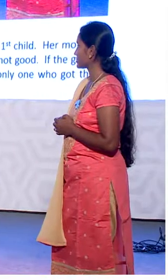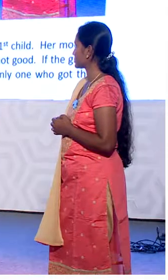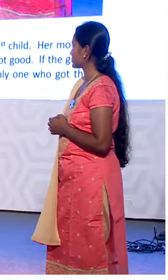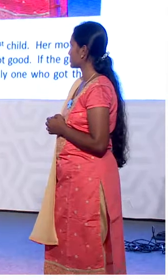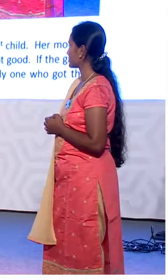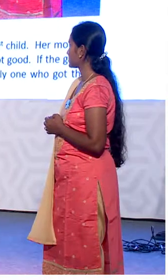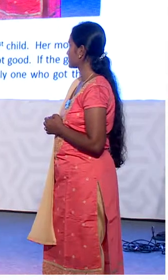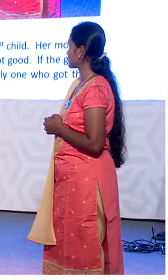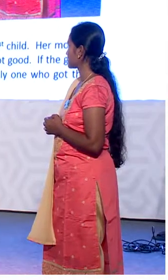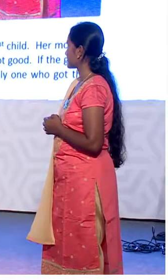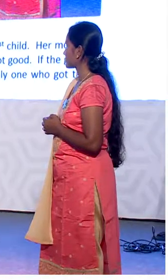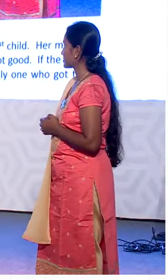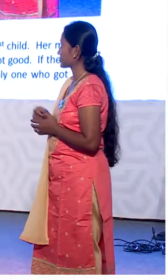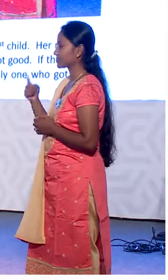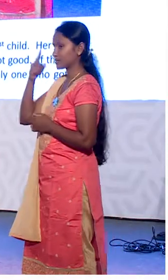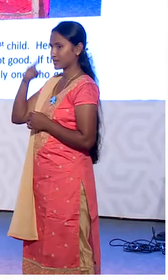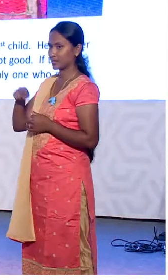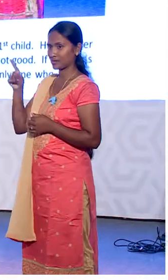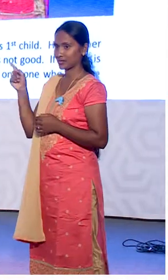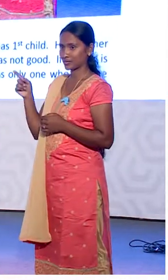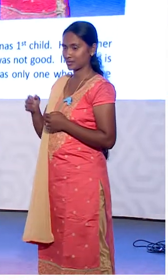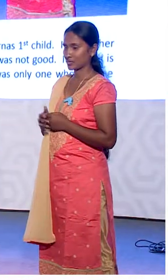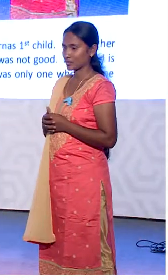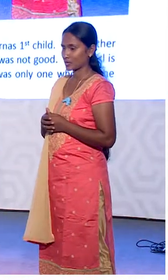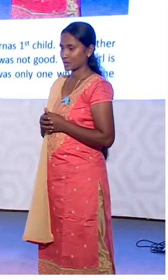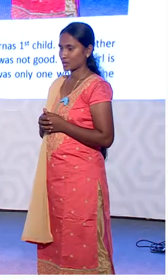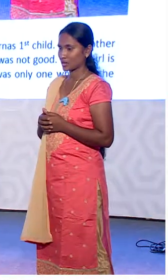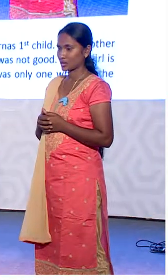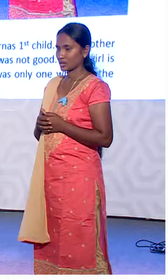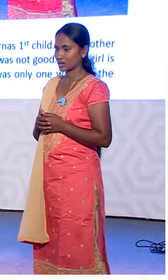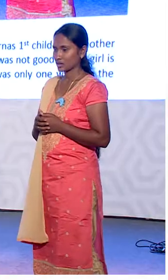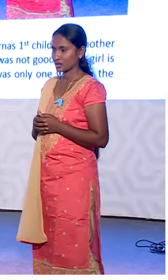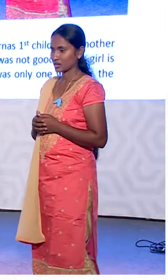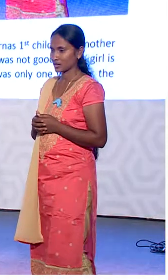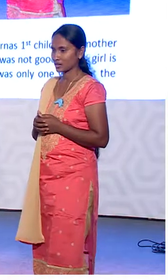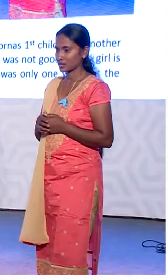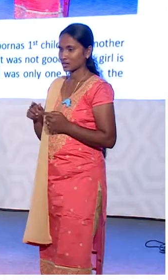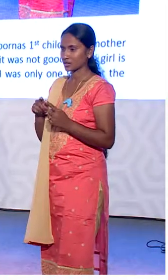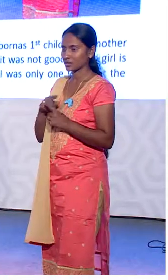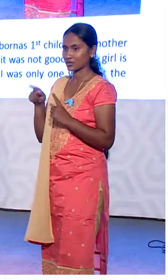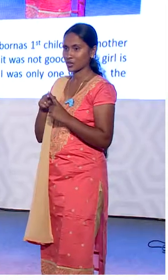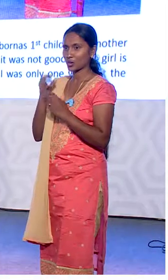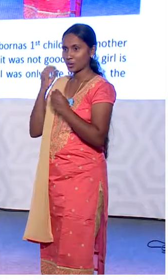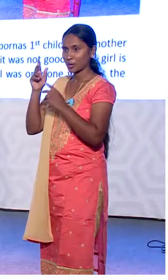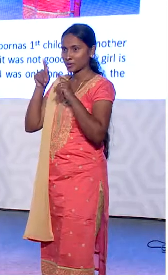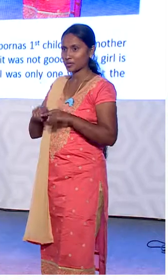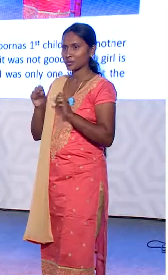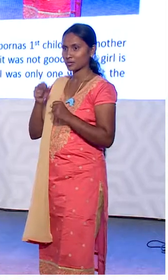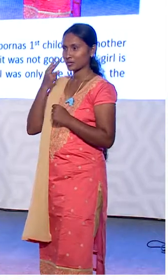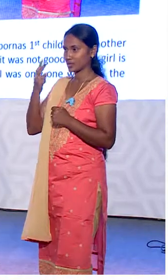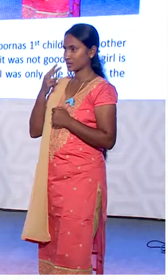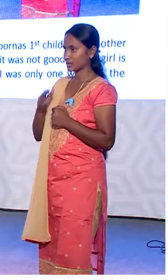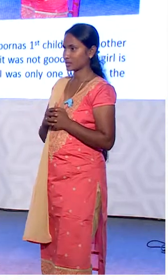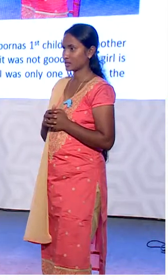So how I became a billionaire is that because there are more than 1 billion persons with disabilities. So